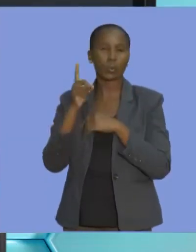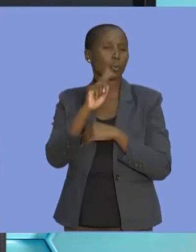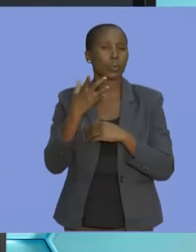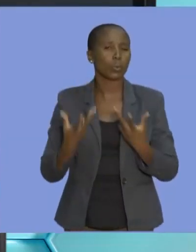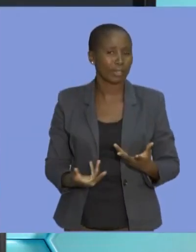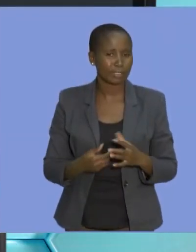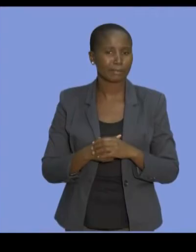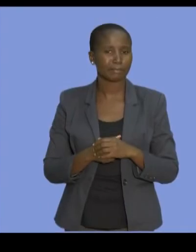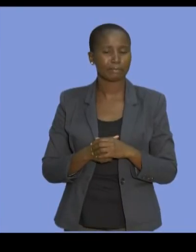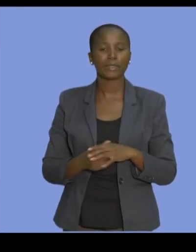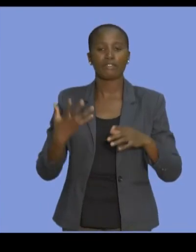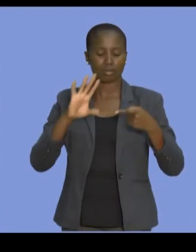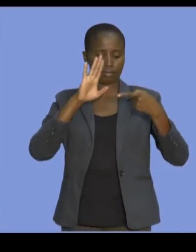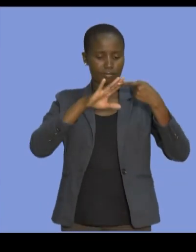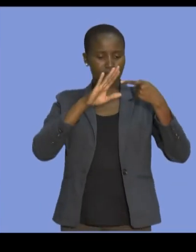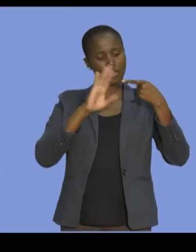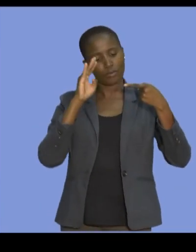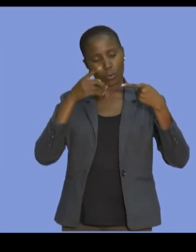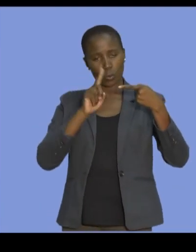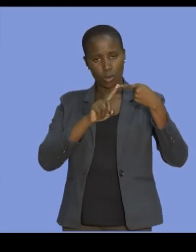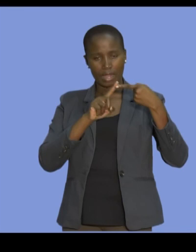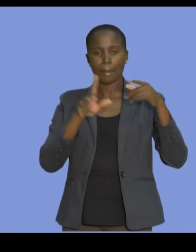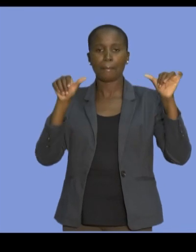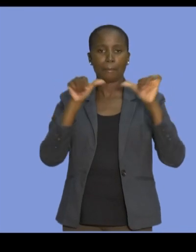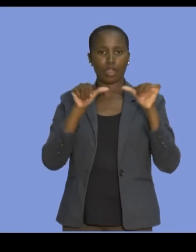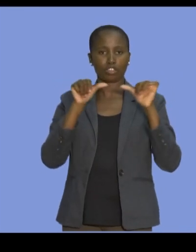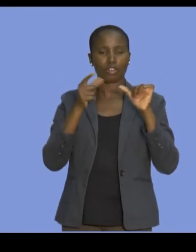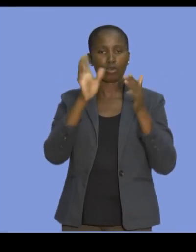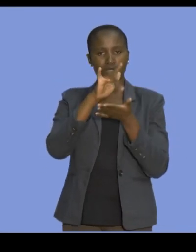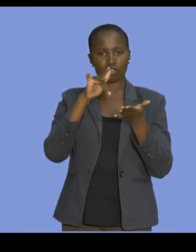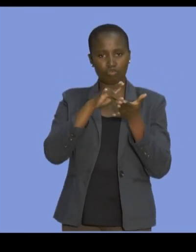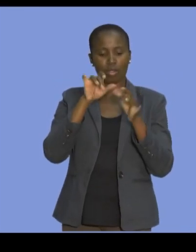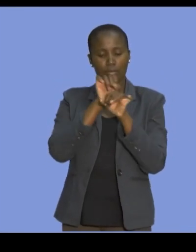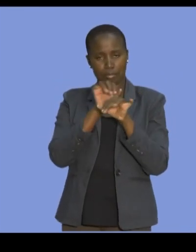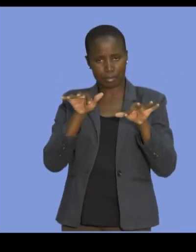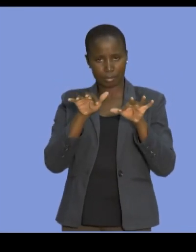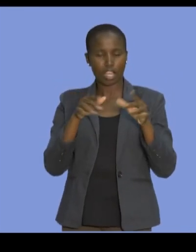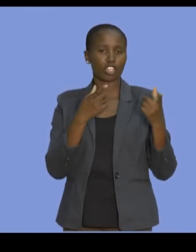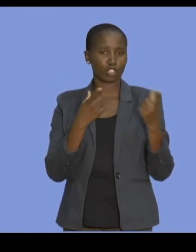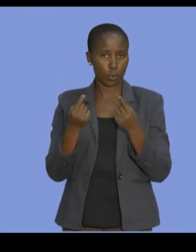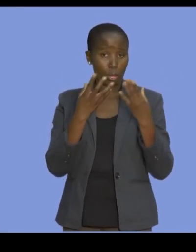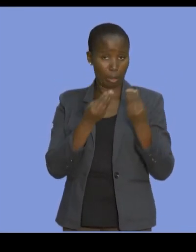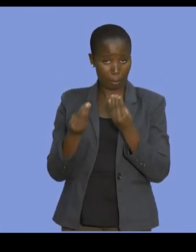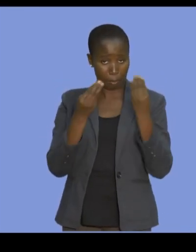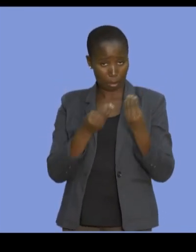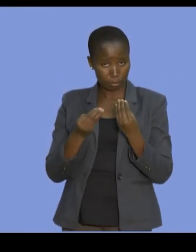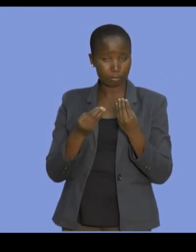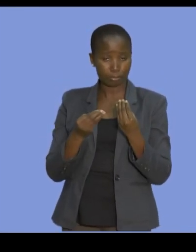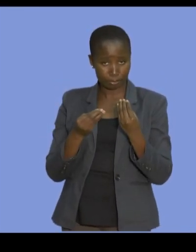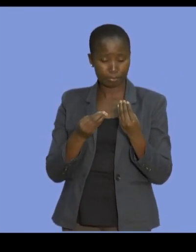So we have looked at the measure of central tendency, guys, which means we looked at our